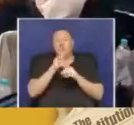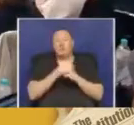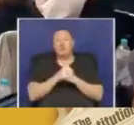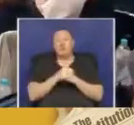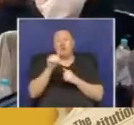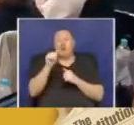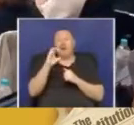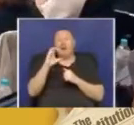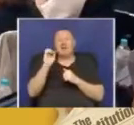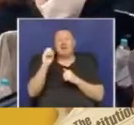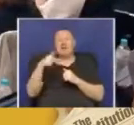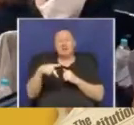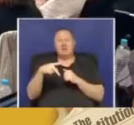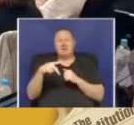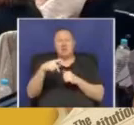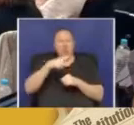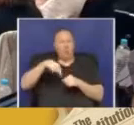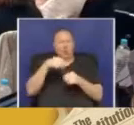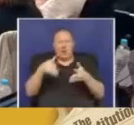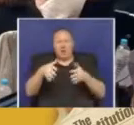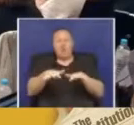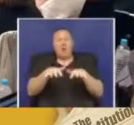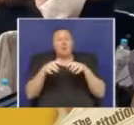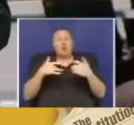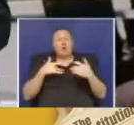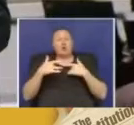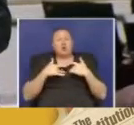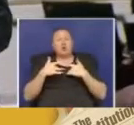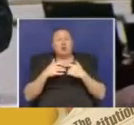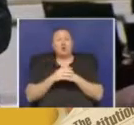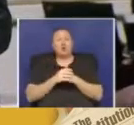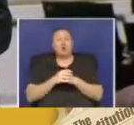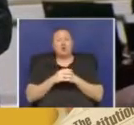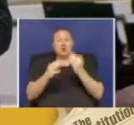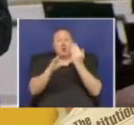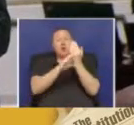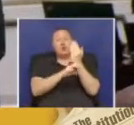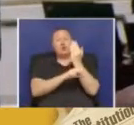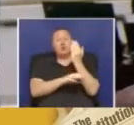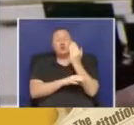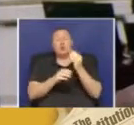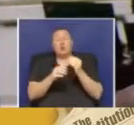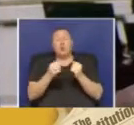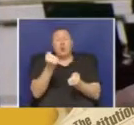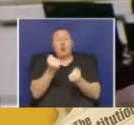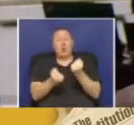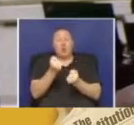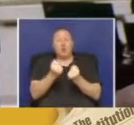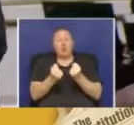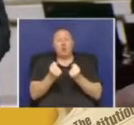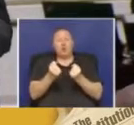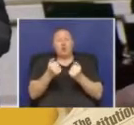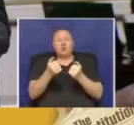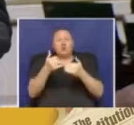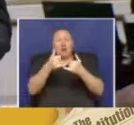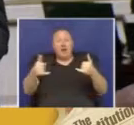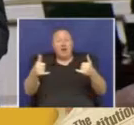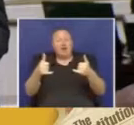us in Parliament are deeply concerned about missing Constitutional Court deadlines for remedial legislation.